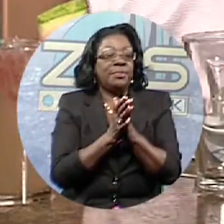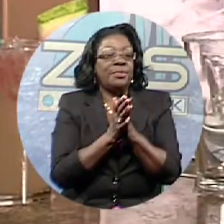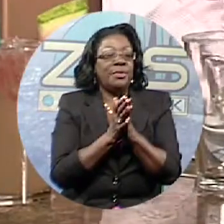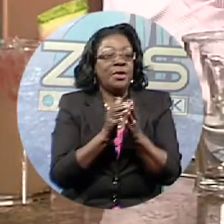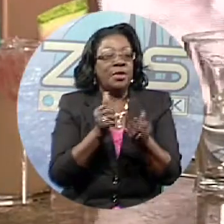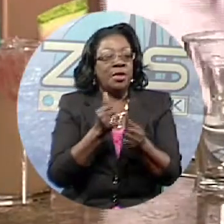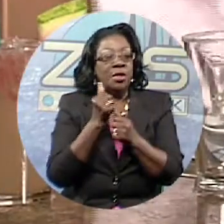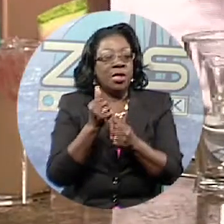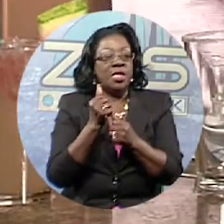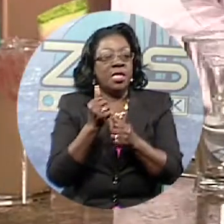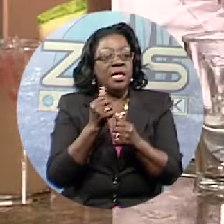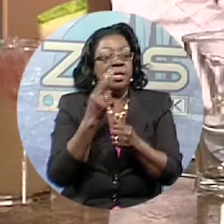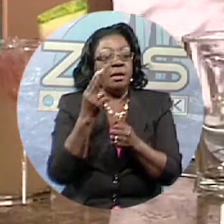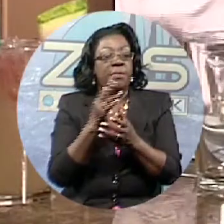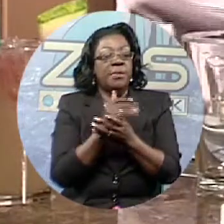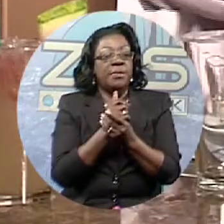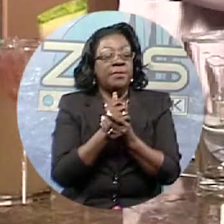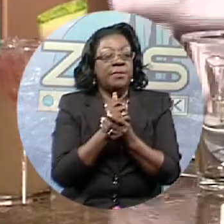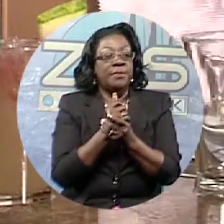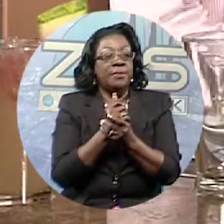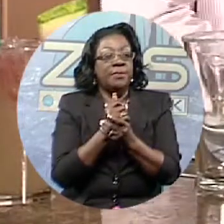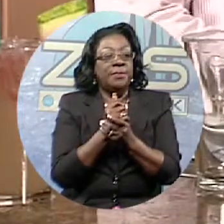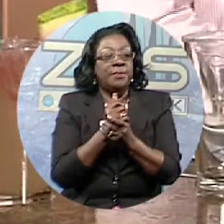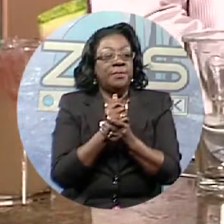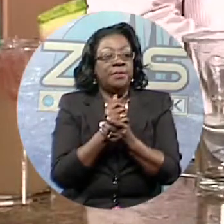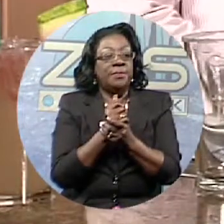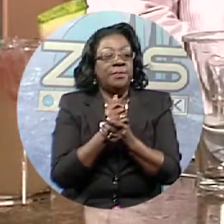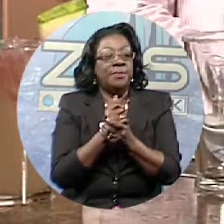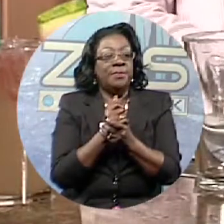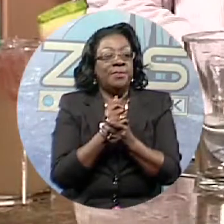that a shake. Shake that up.